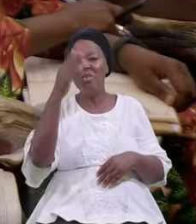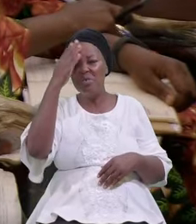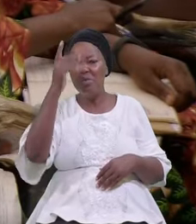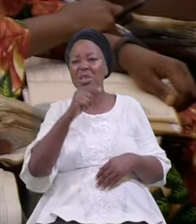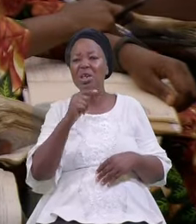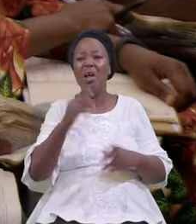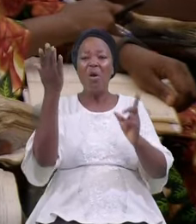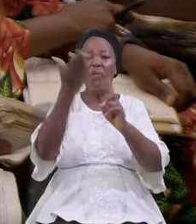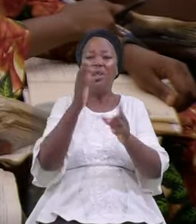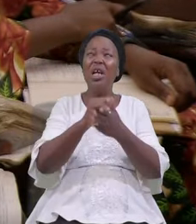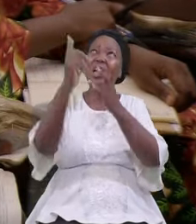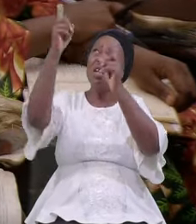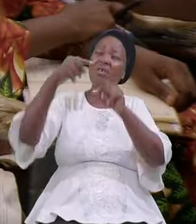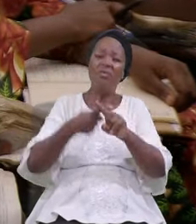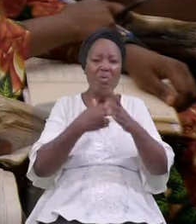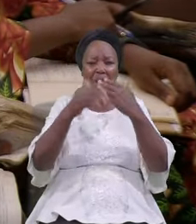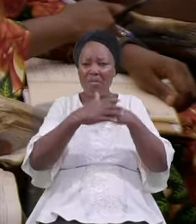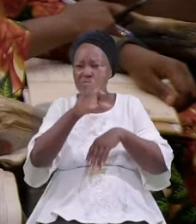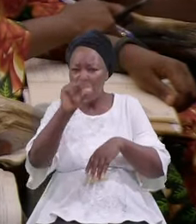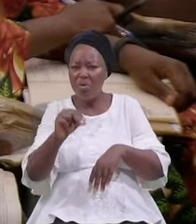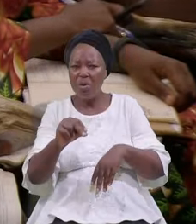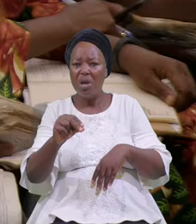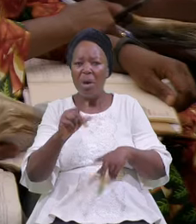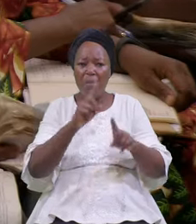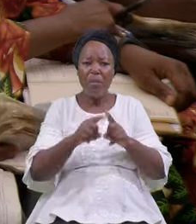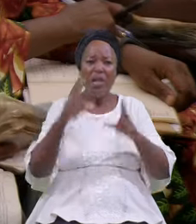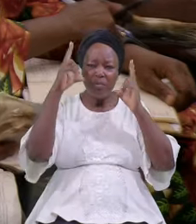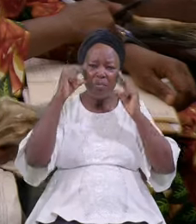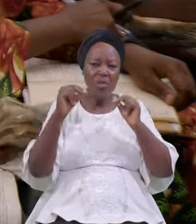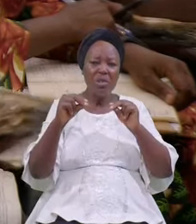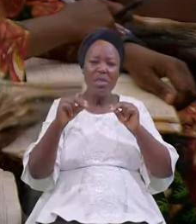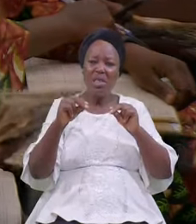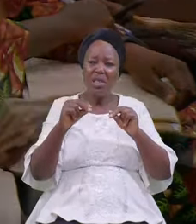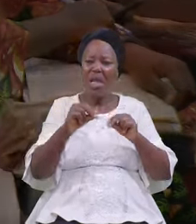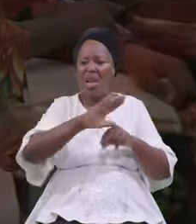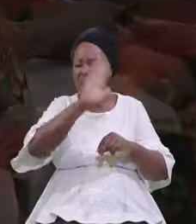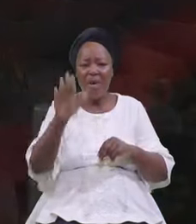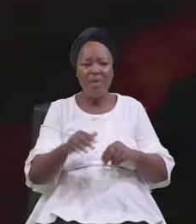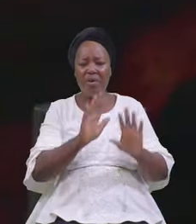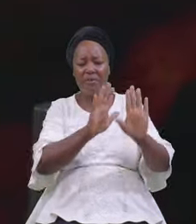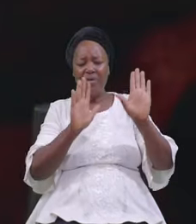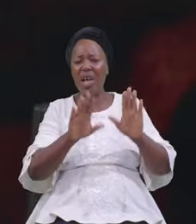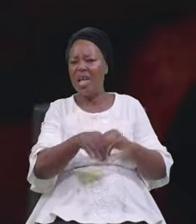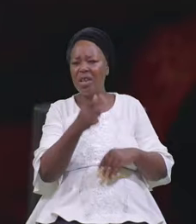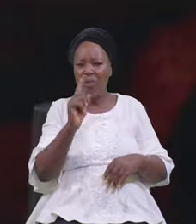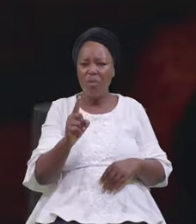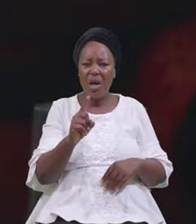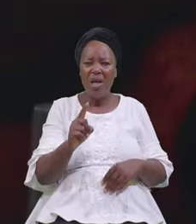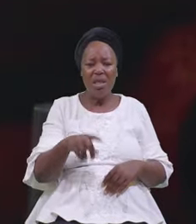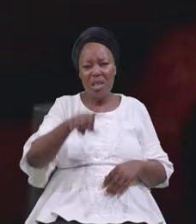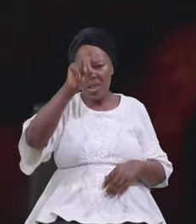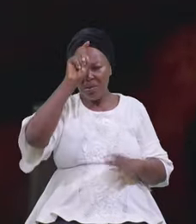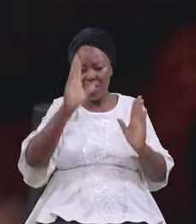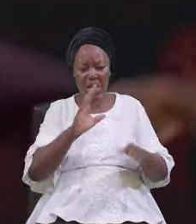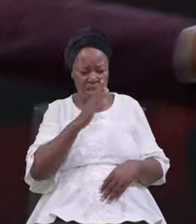No. But Moses heard God. Pharaoh did not hear God. The magicians did not hear God. The Egyptians and all those people